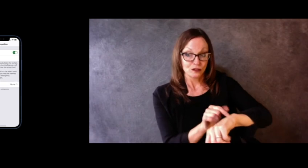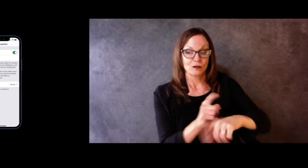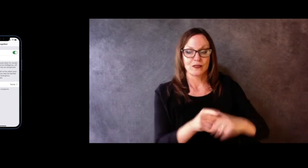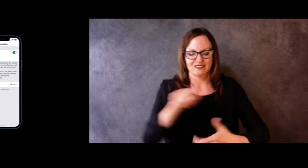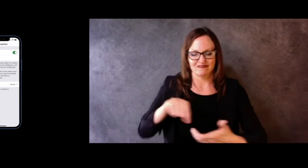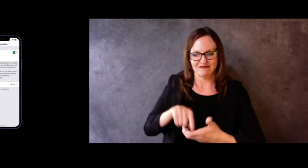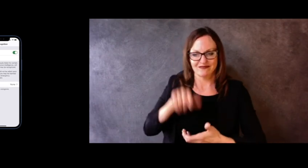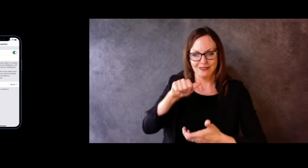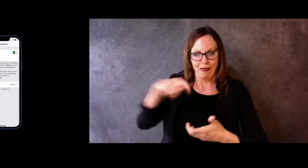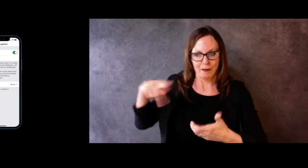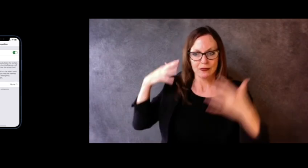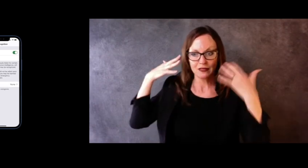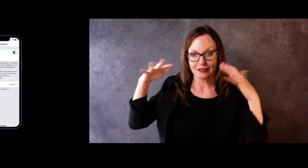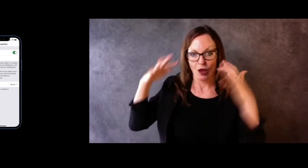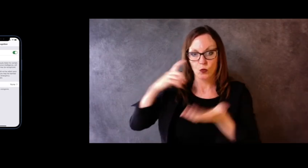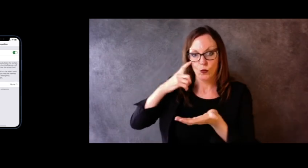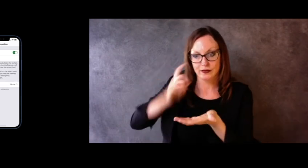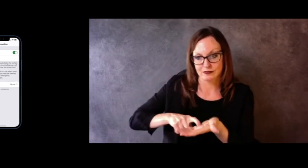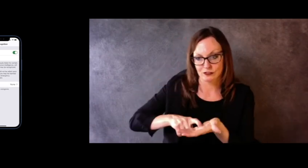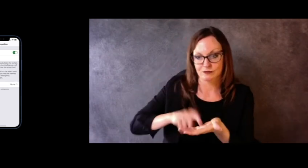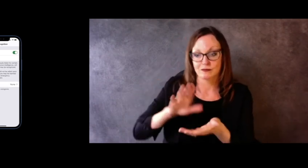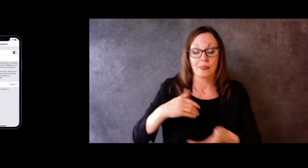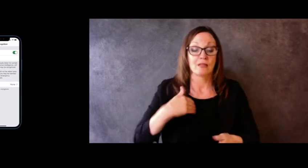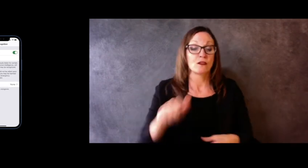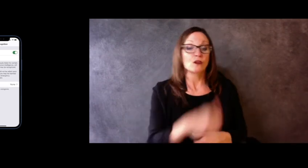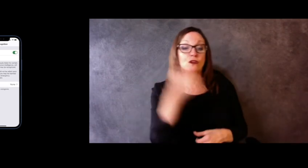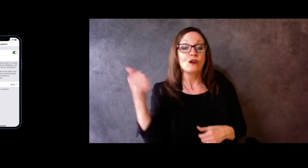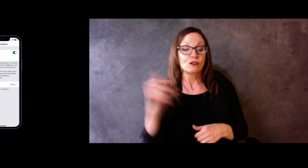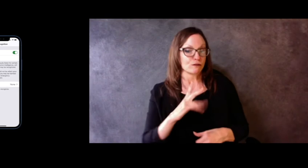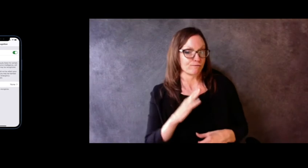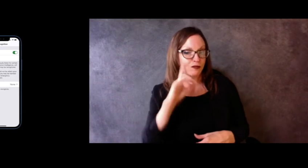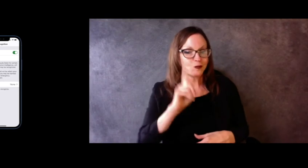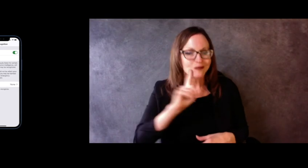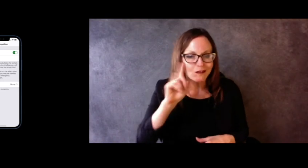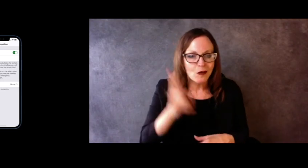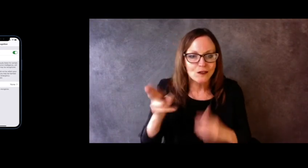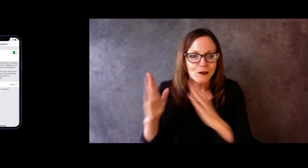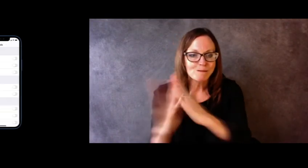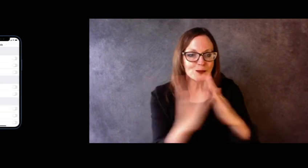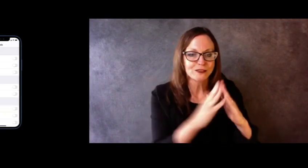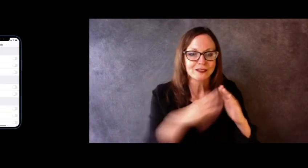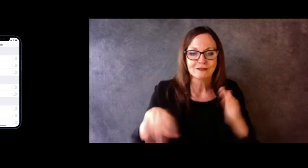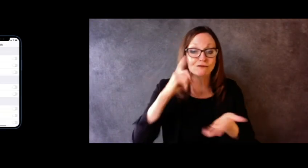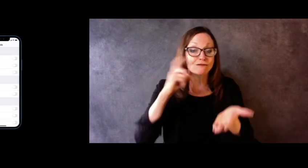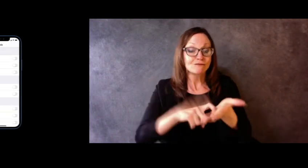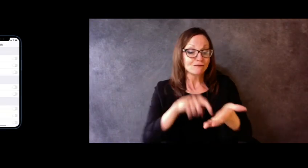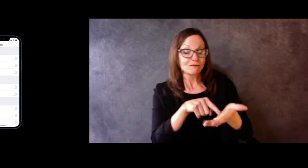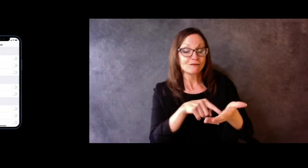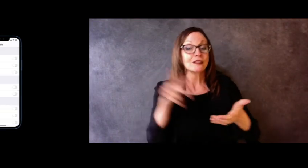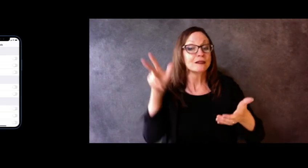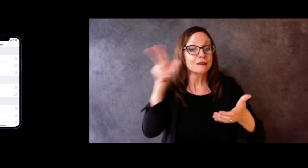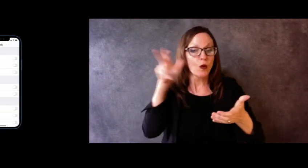Built to support the deaf and hard of hearing communities, sound recognition uses on-device intelligence to notify users who